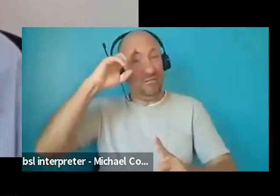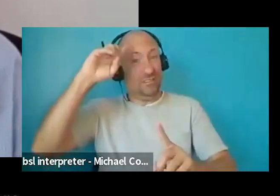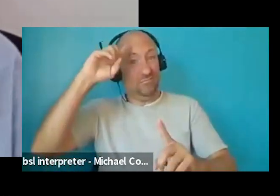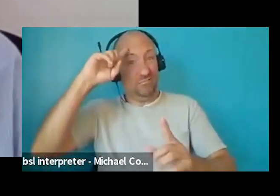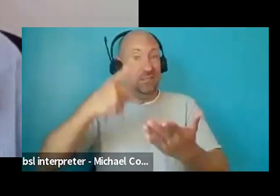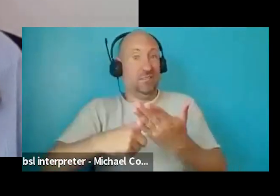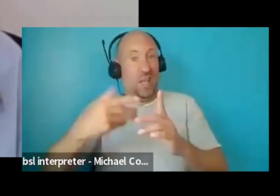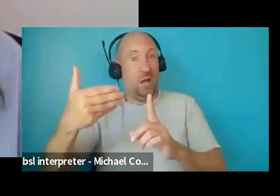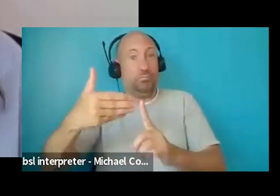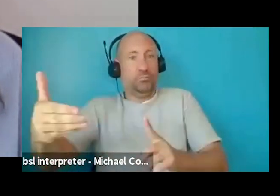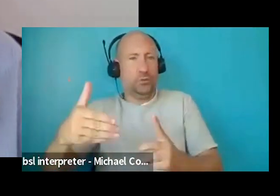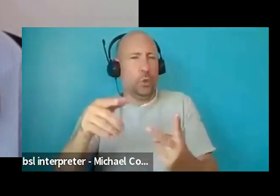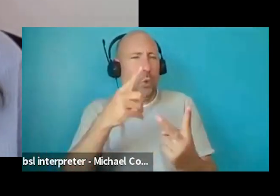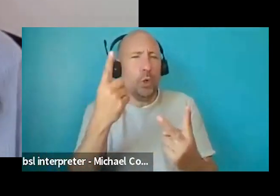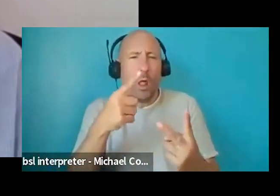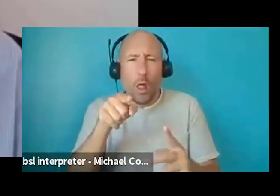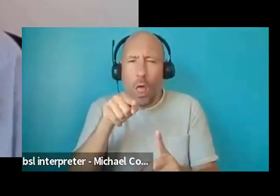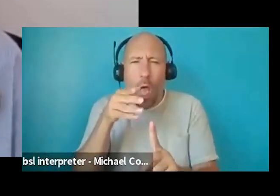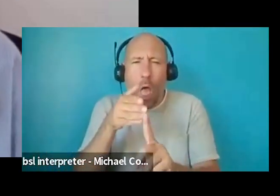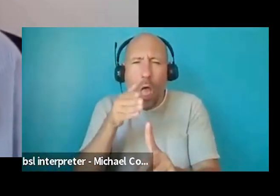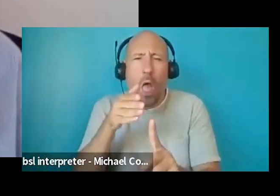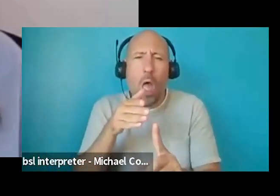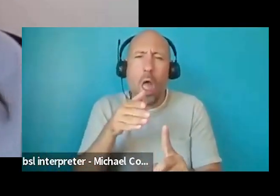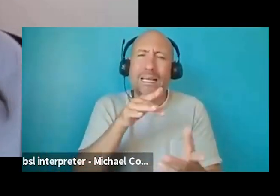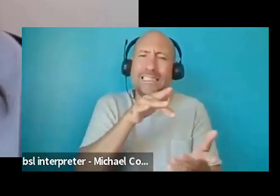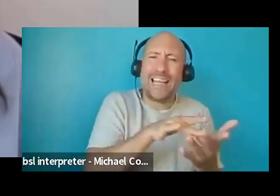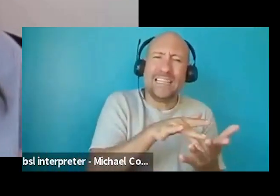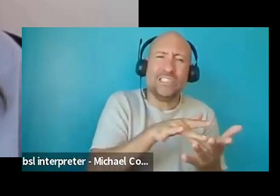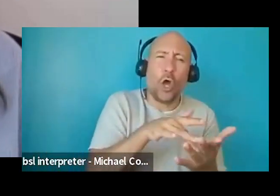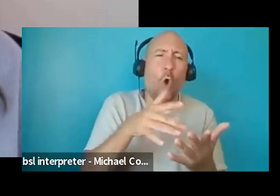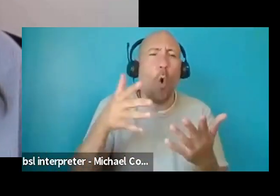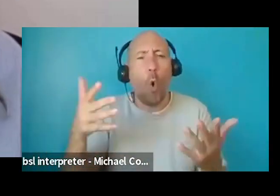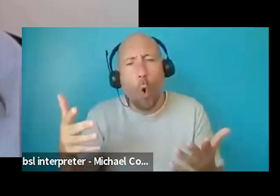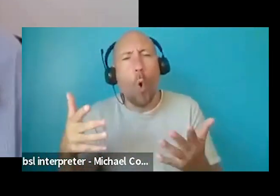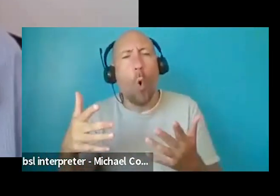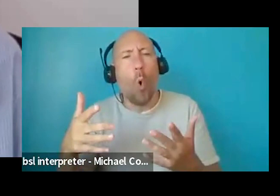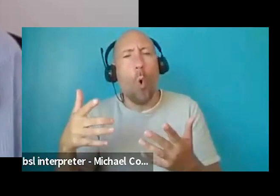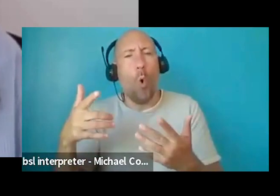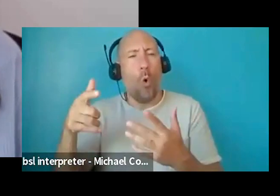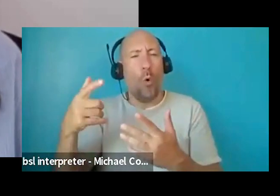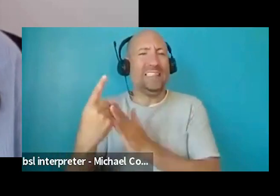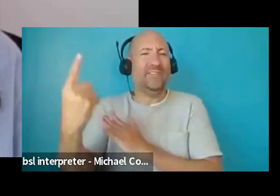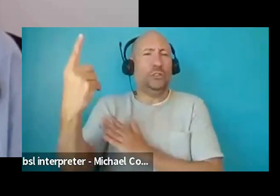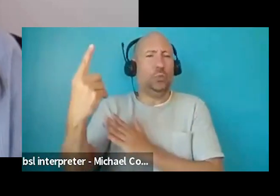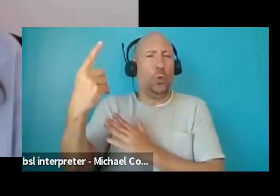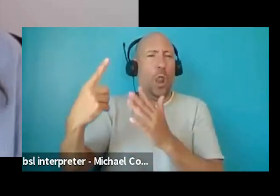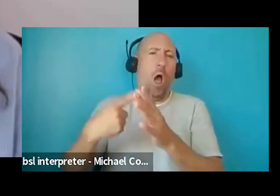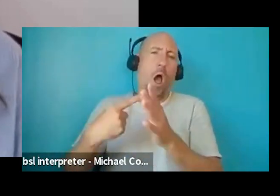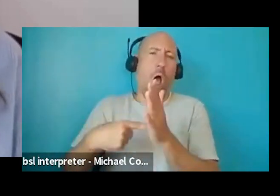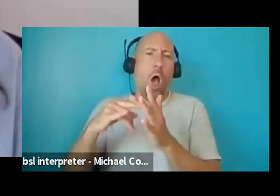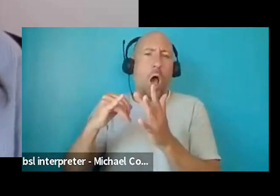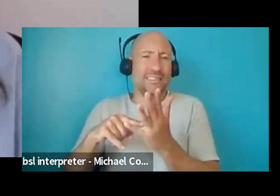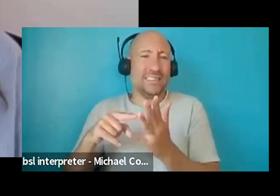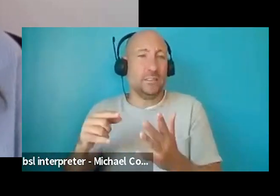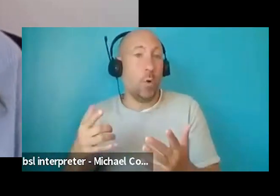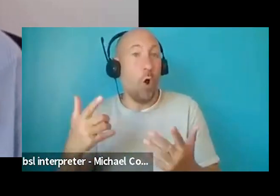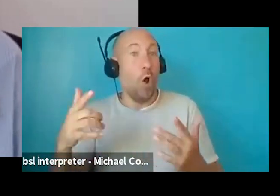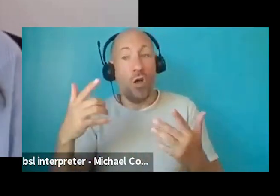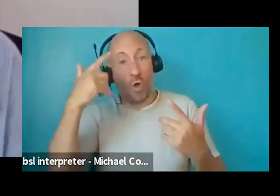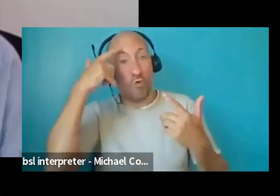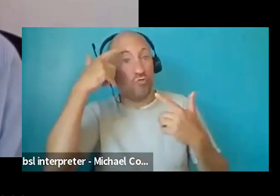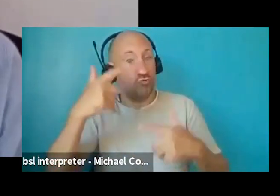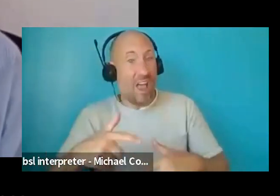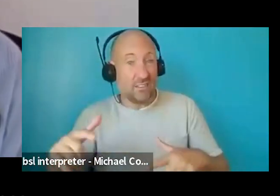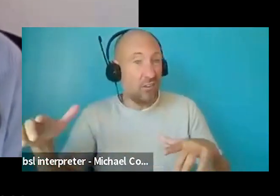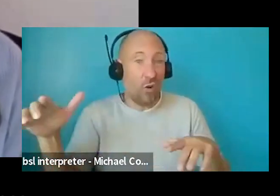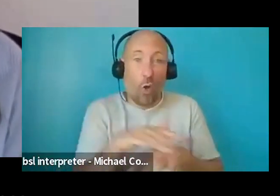the centers based on the competencies. Residencies can cover all performing arts sectors.